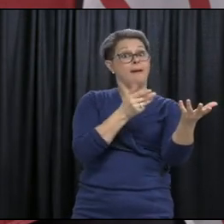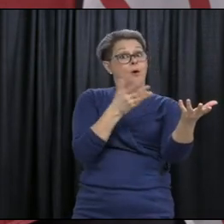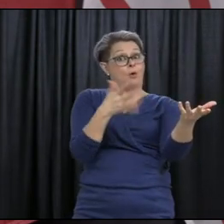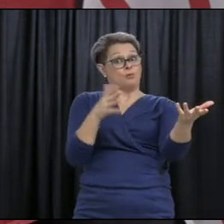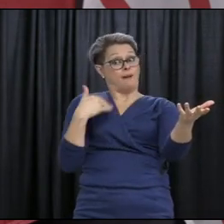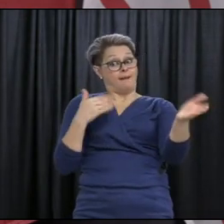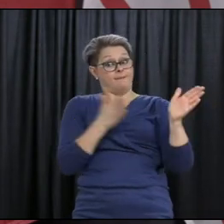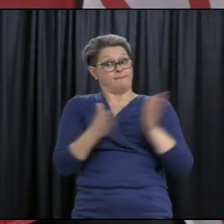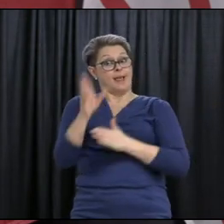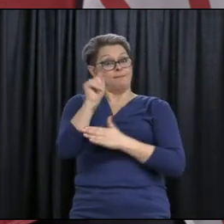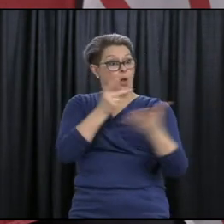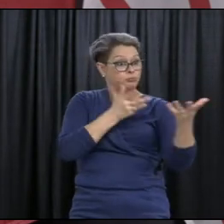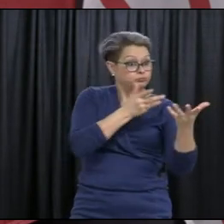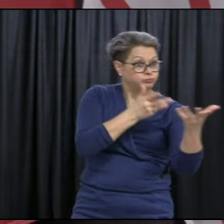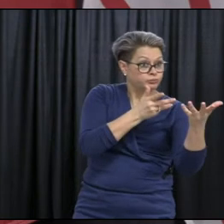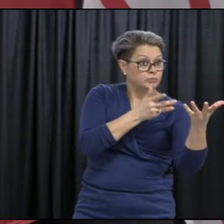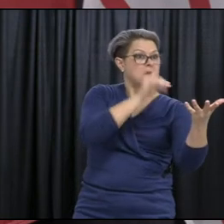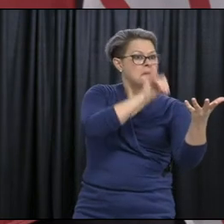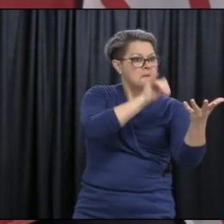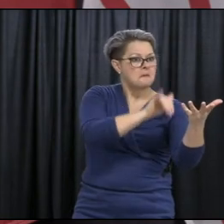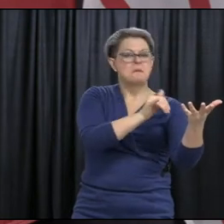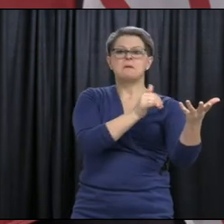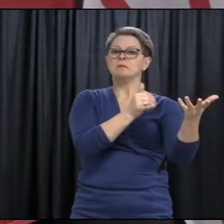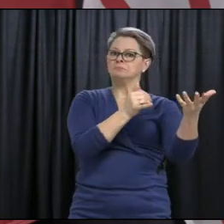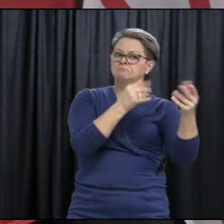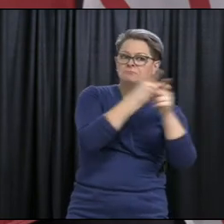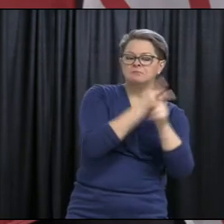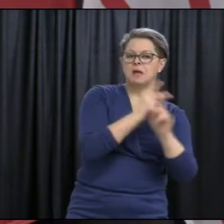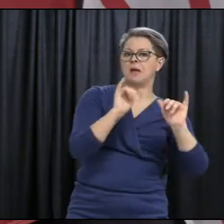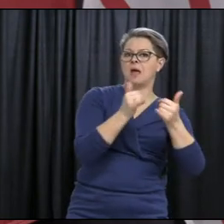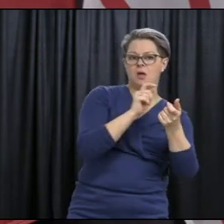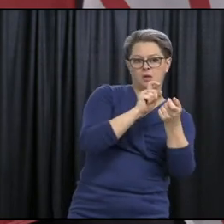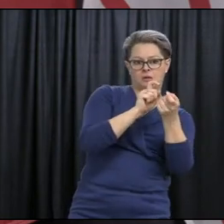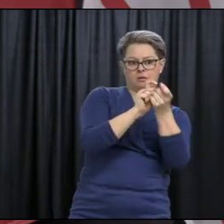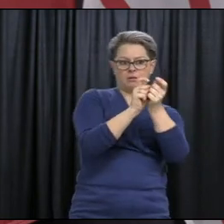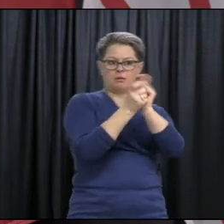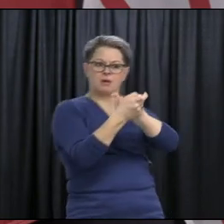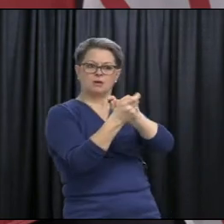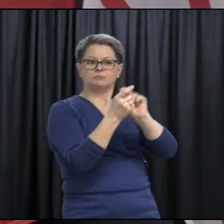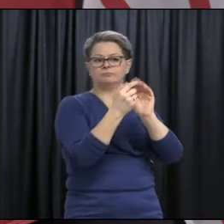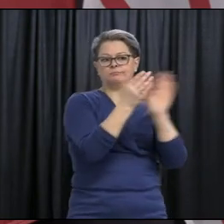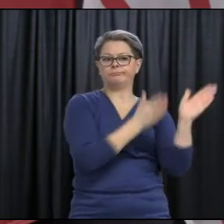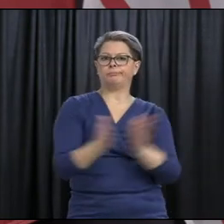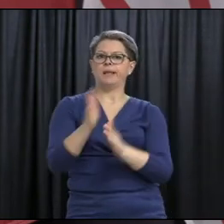place and made, those plans have to evolve as the situation evolves.